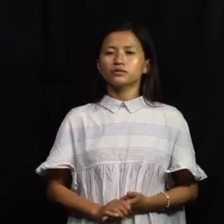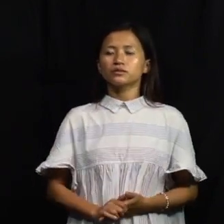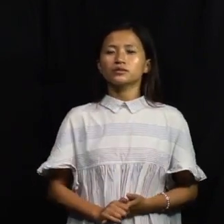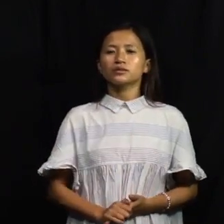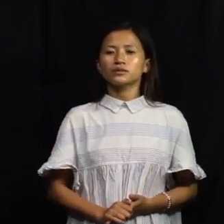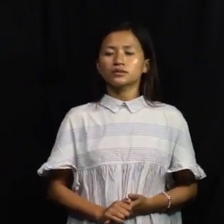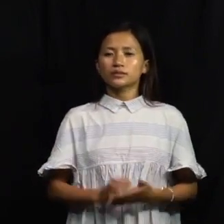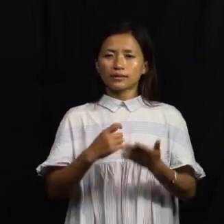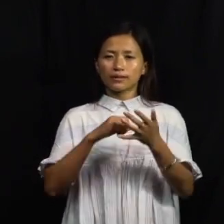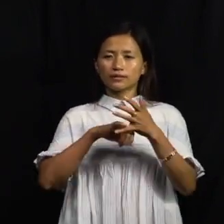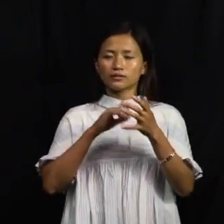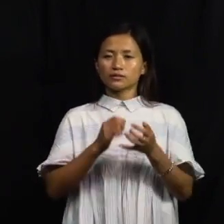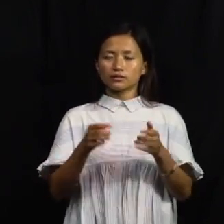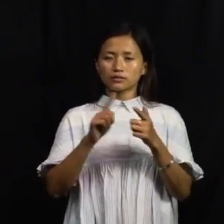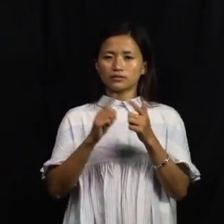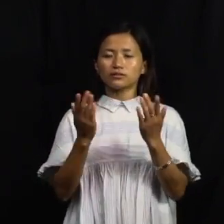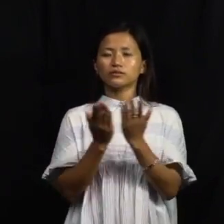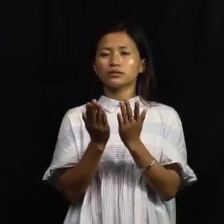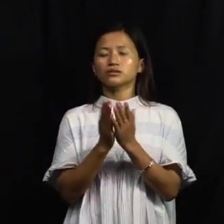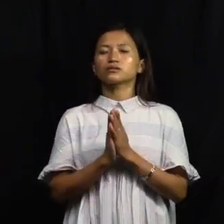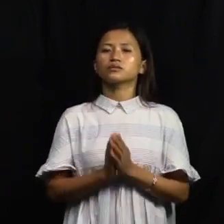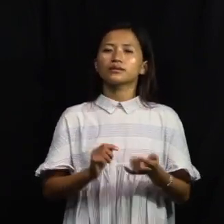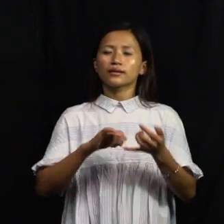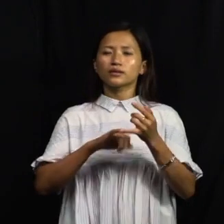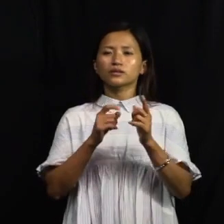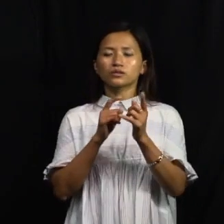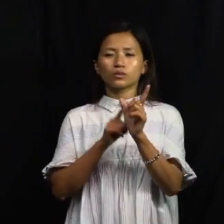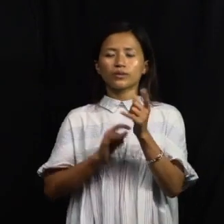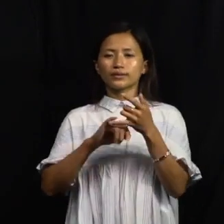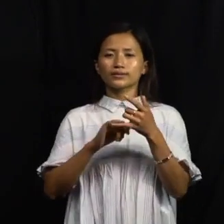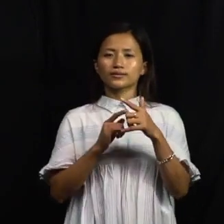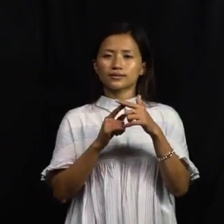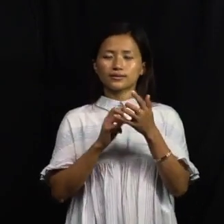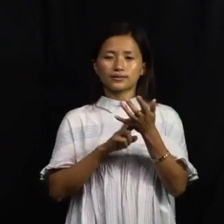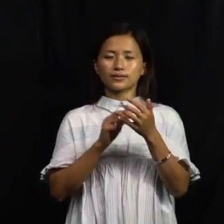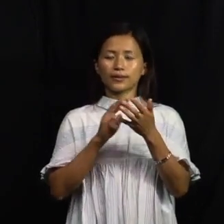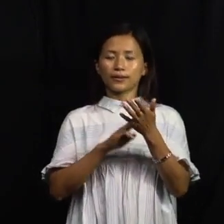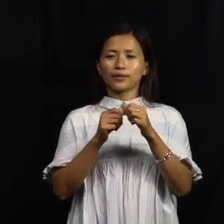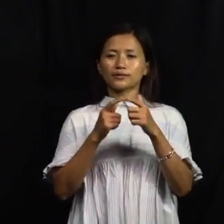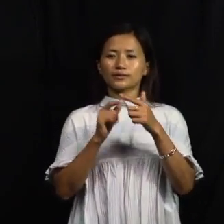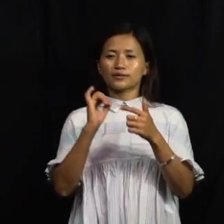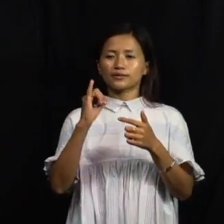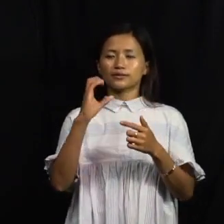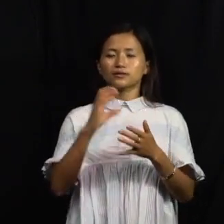also systematic in nature. Why is it systematic? Suppose you are in class 11,